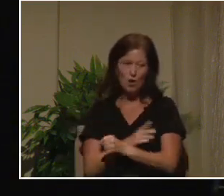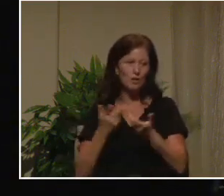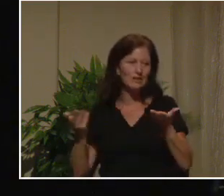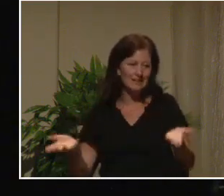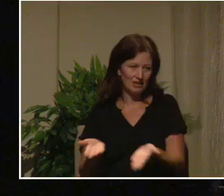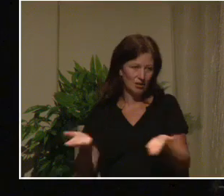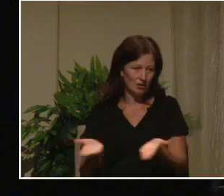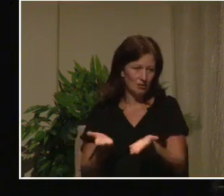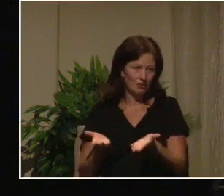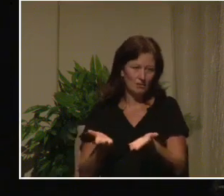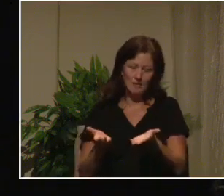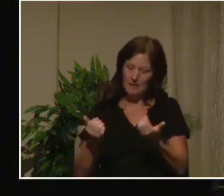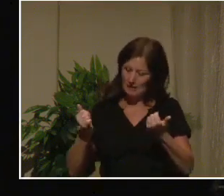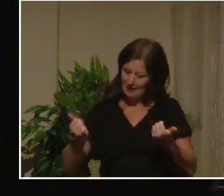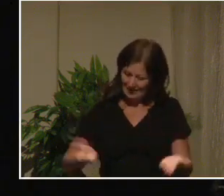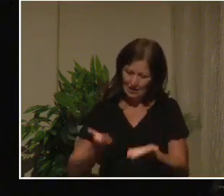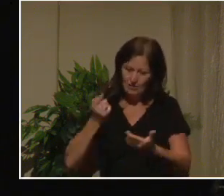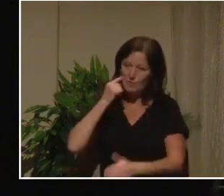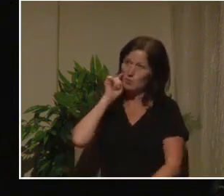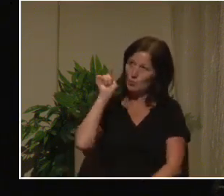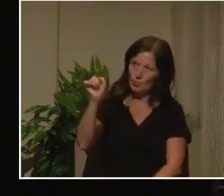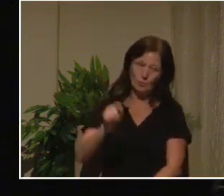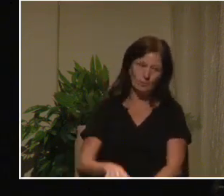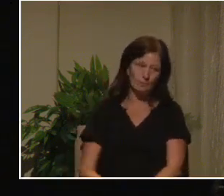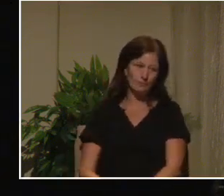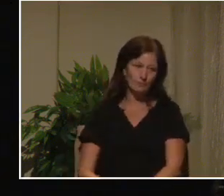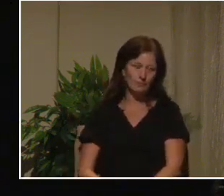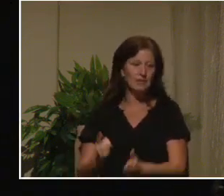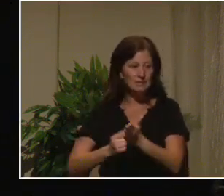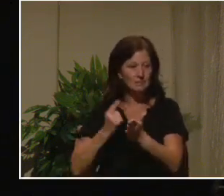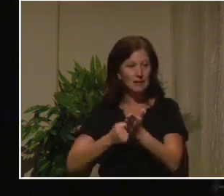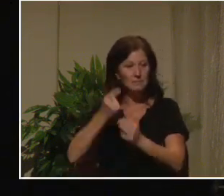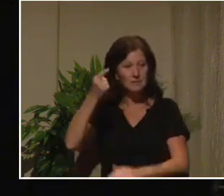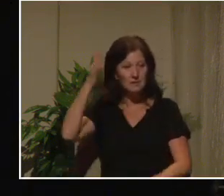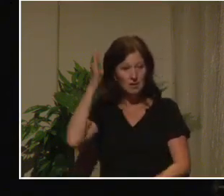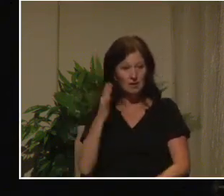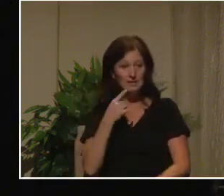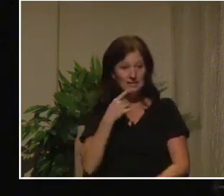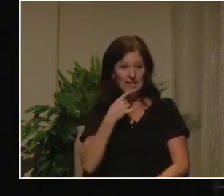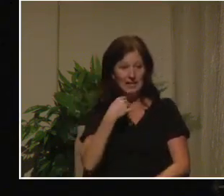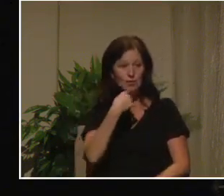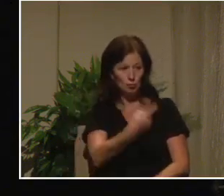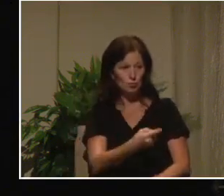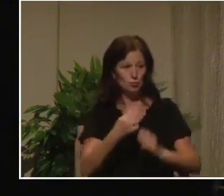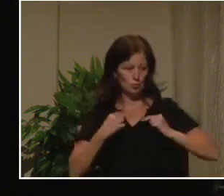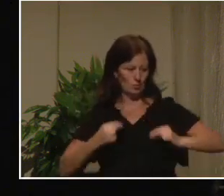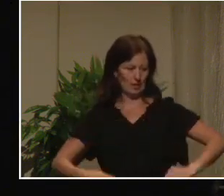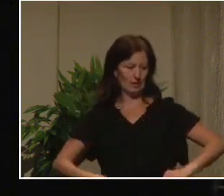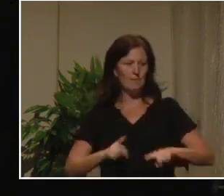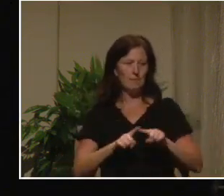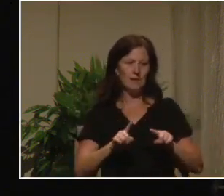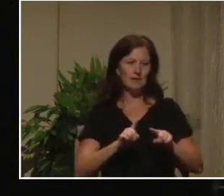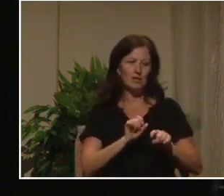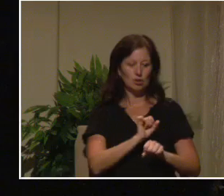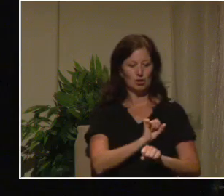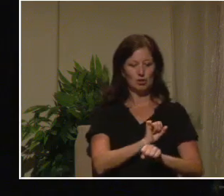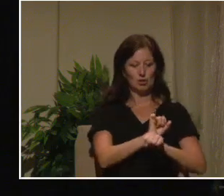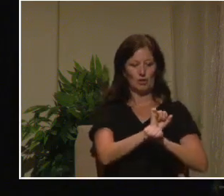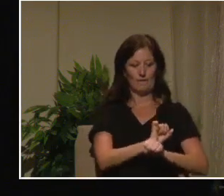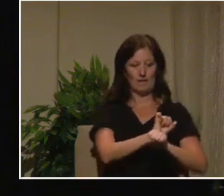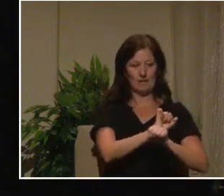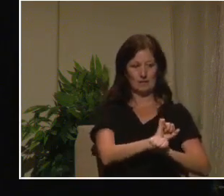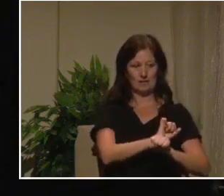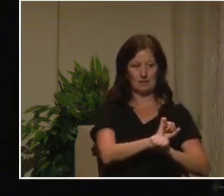you. Sometimes God says it to humans, but it's often something a servant would say to a master. It's